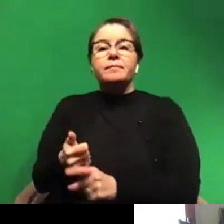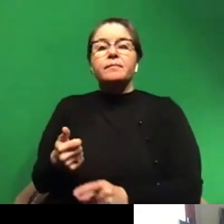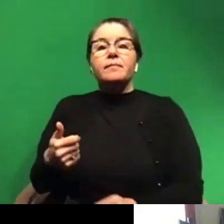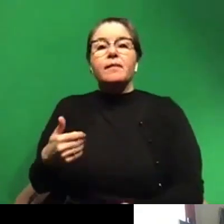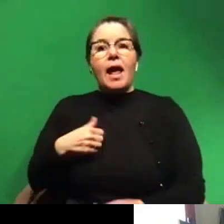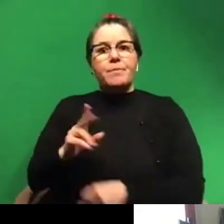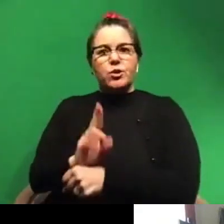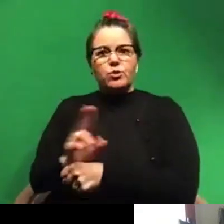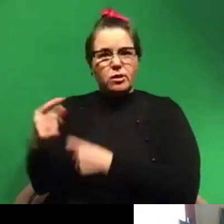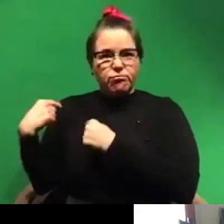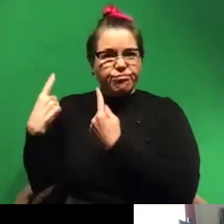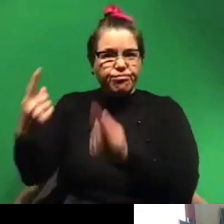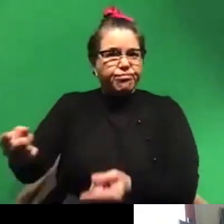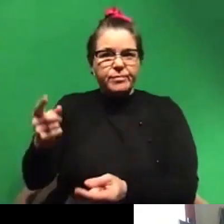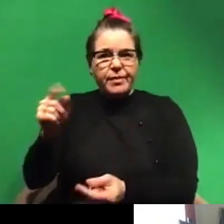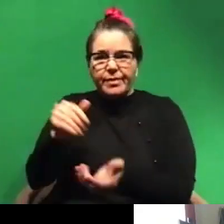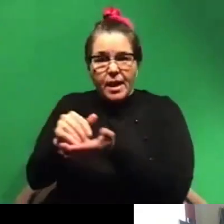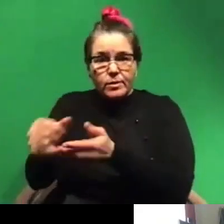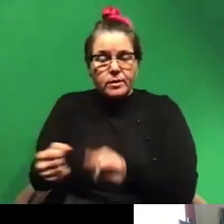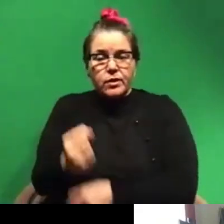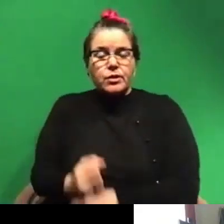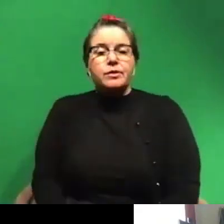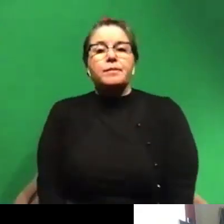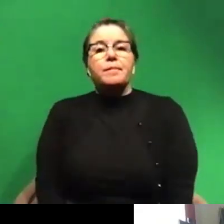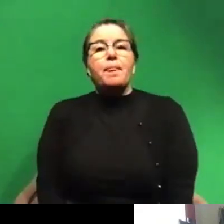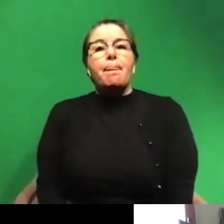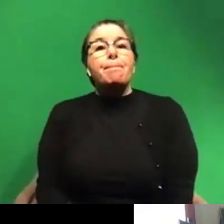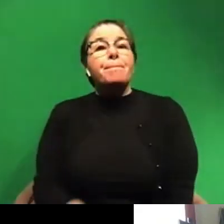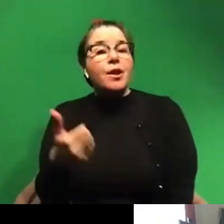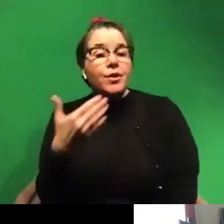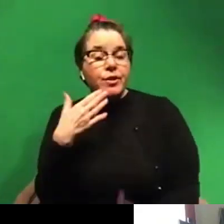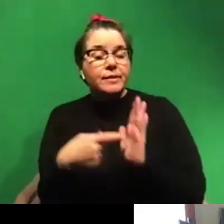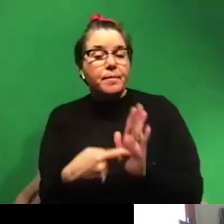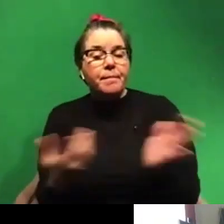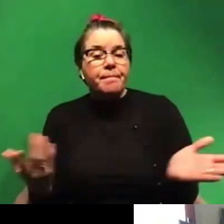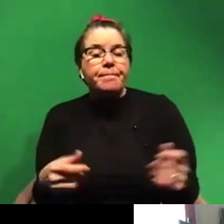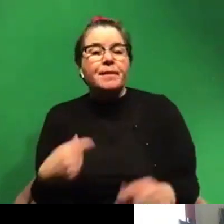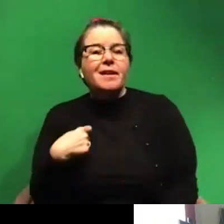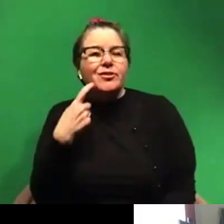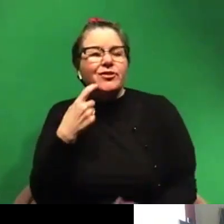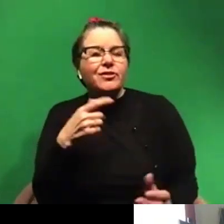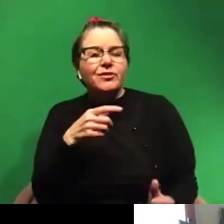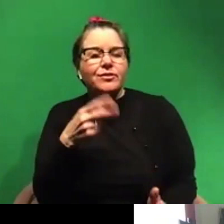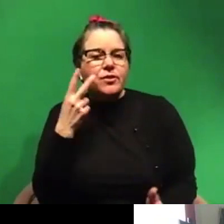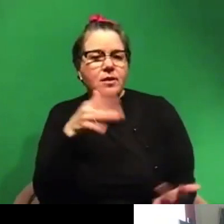for thousands of years. Another great example is I just saw a study that showed that